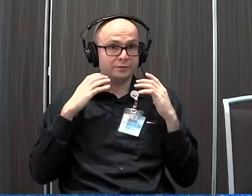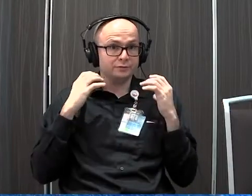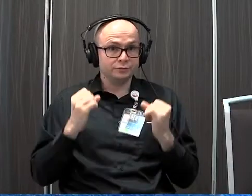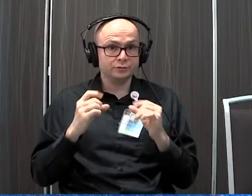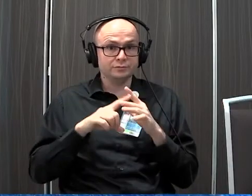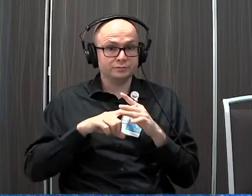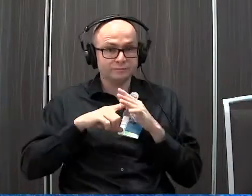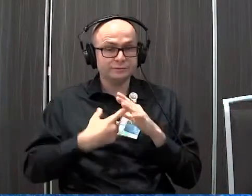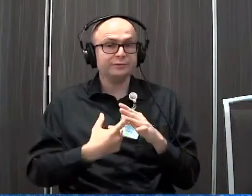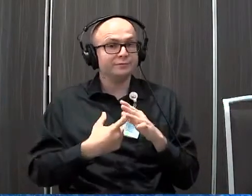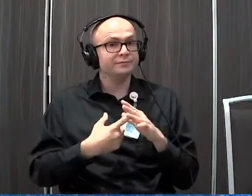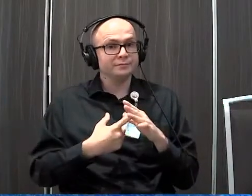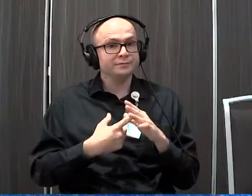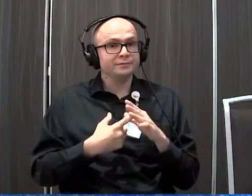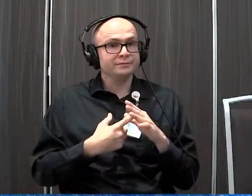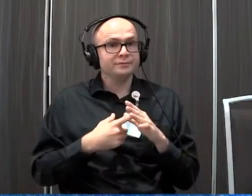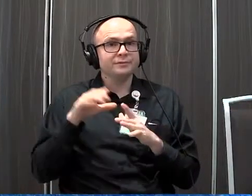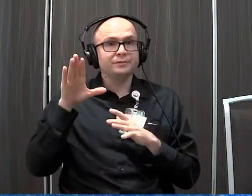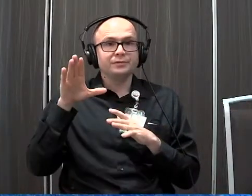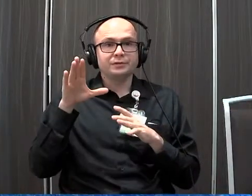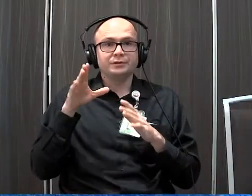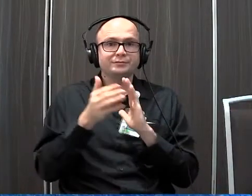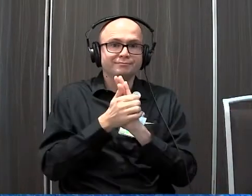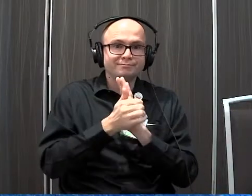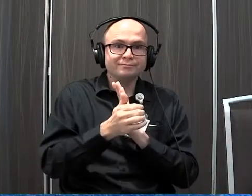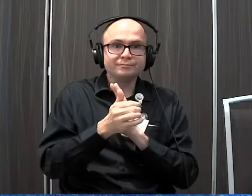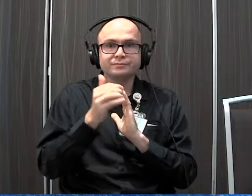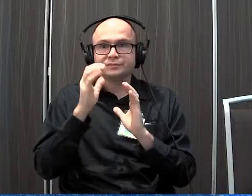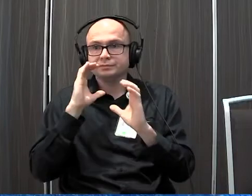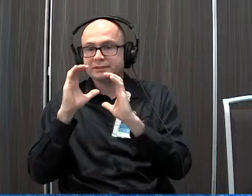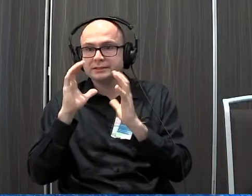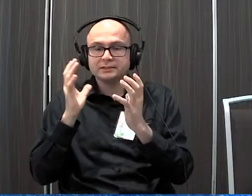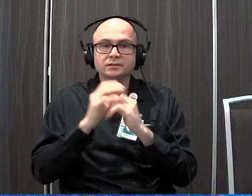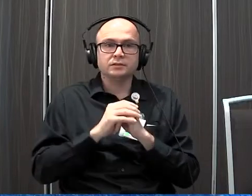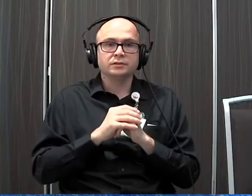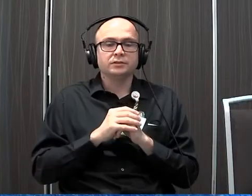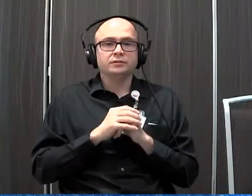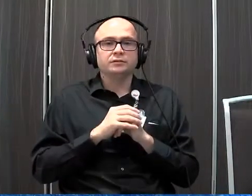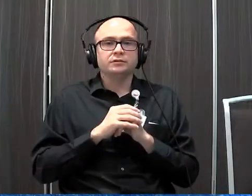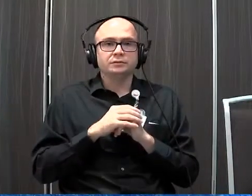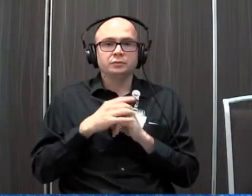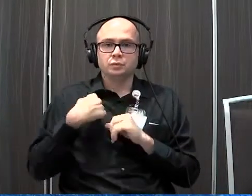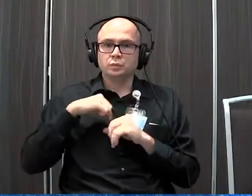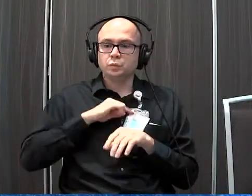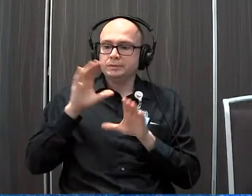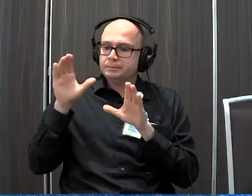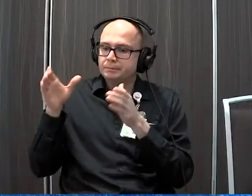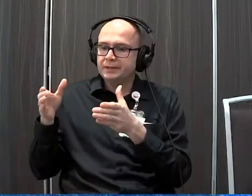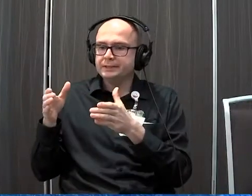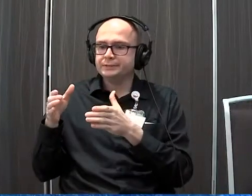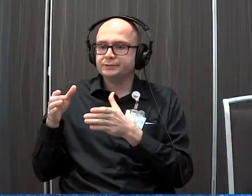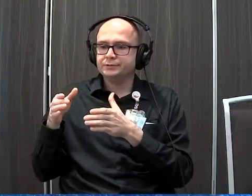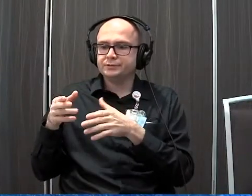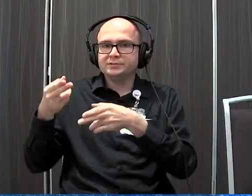for their ability to communicate. So we really need to be paying attention to these little cues